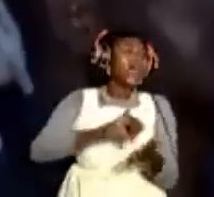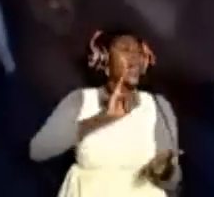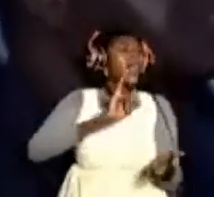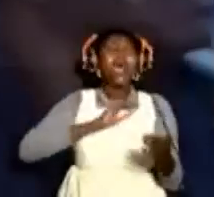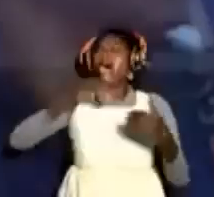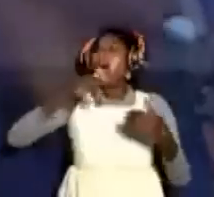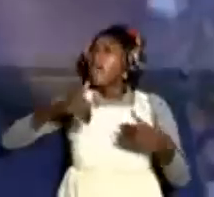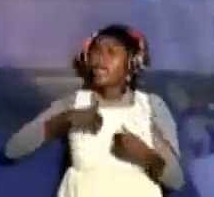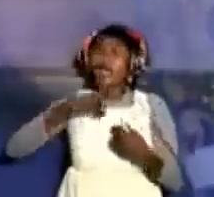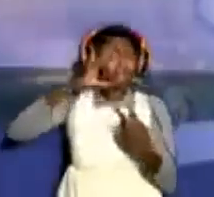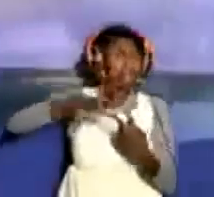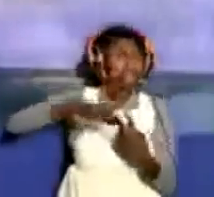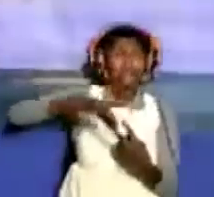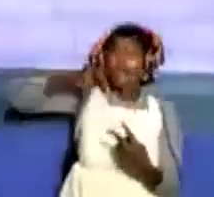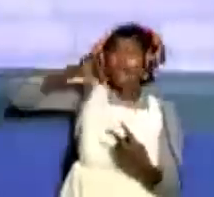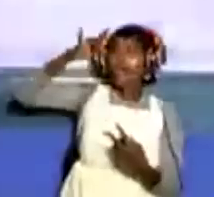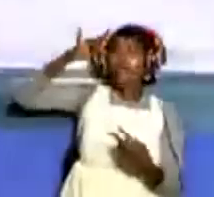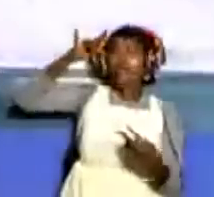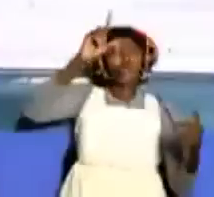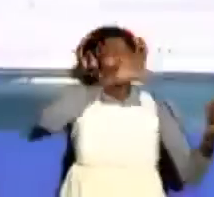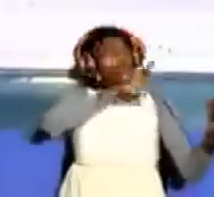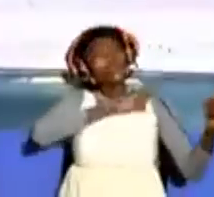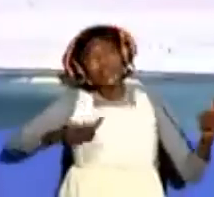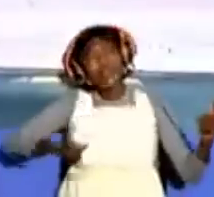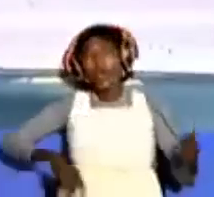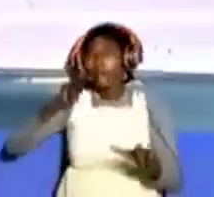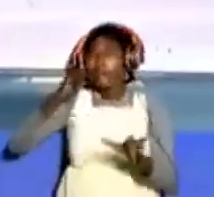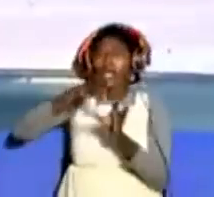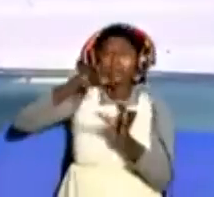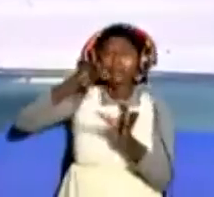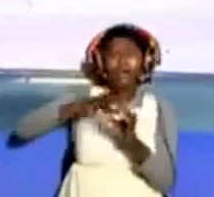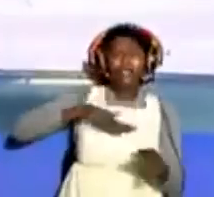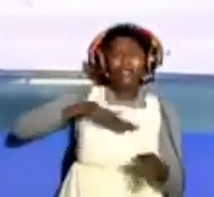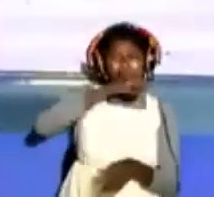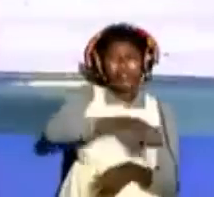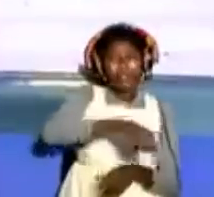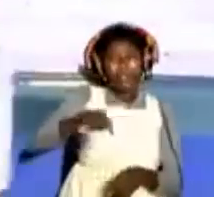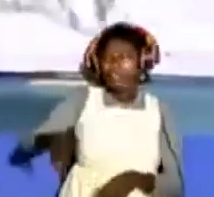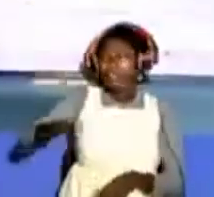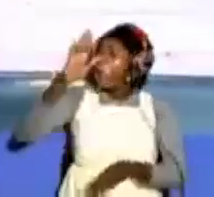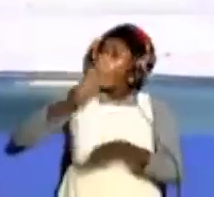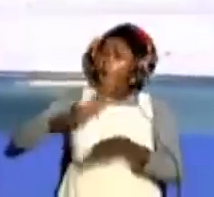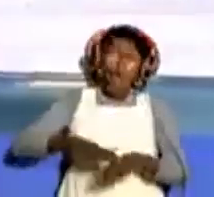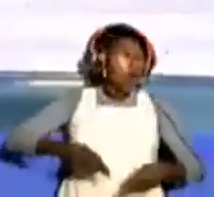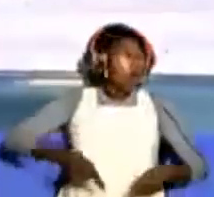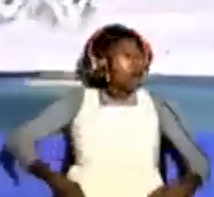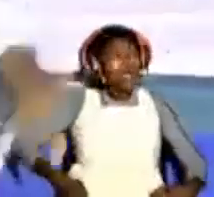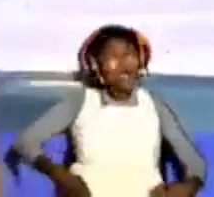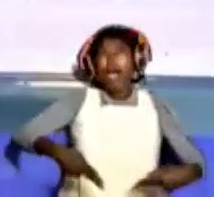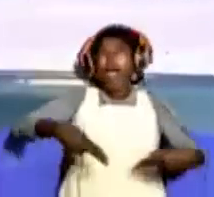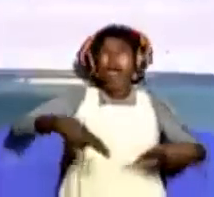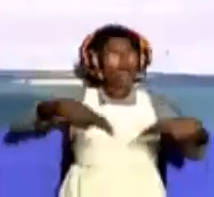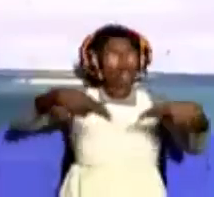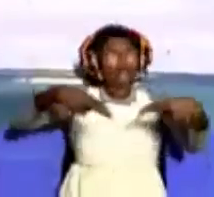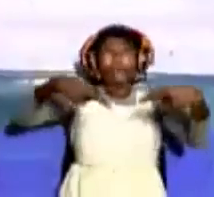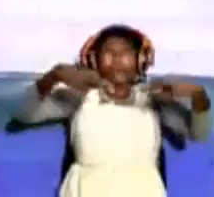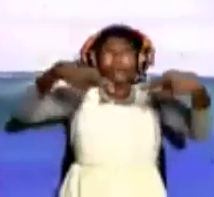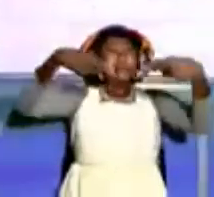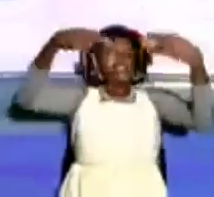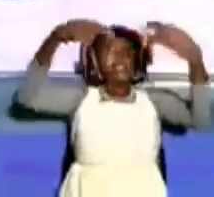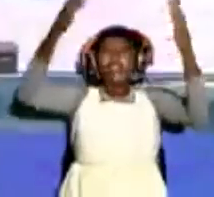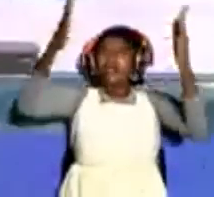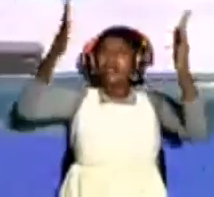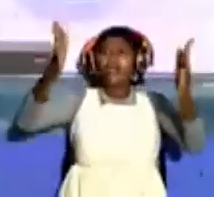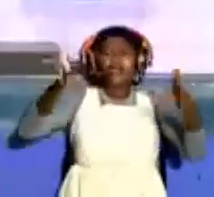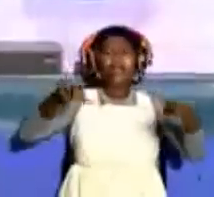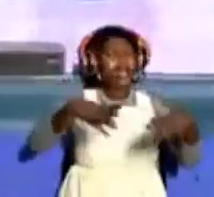higher plane than I have found. Lord, plant my feet on a